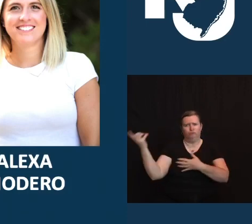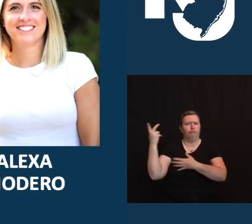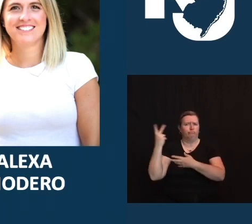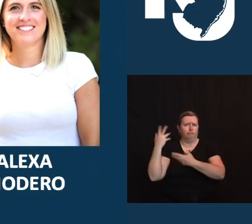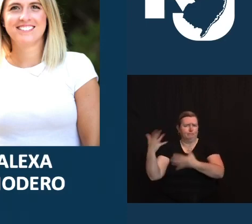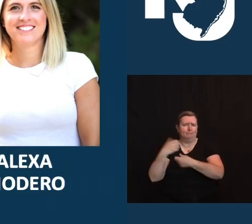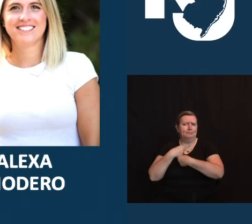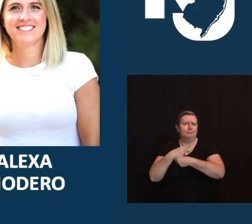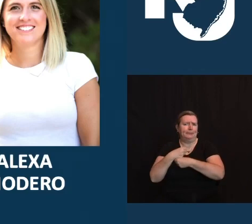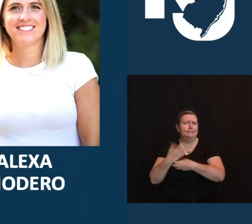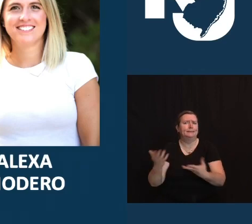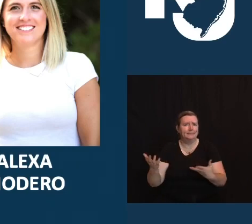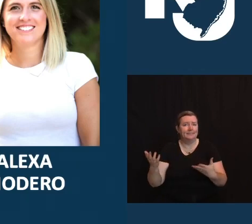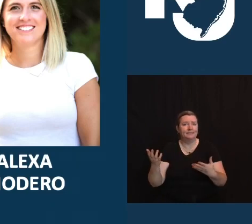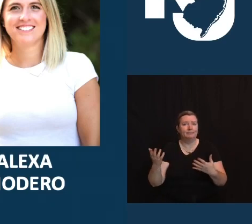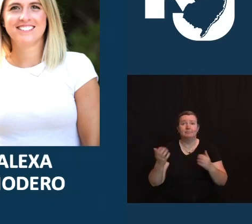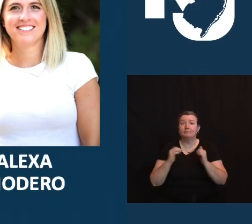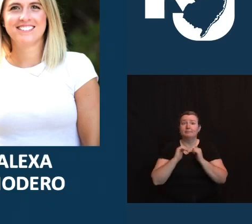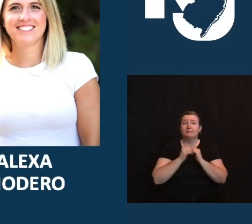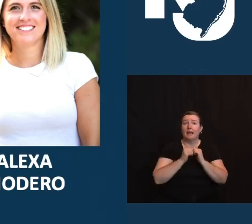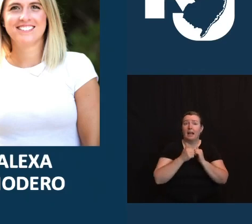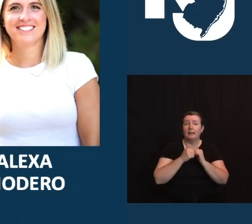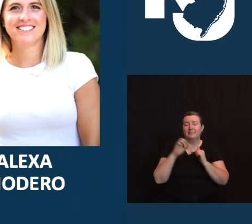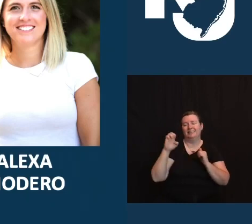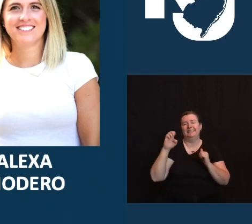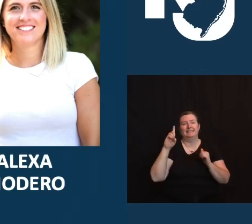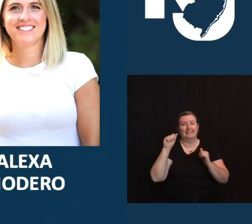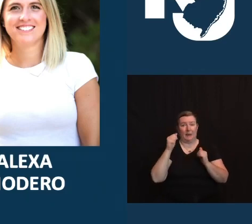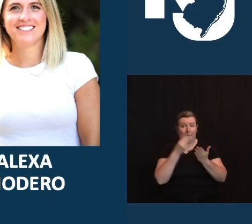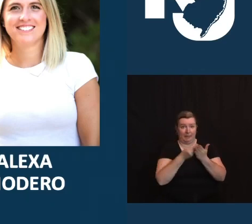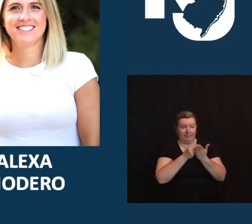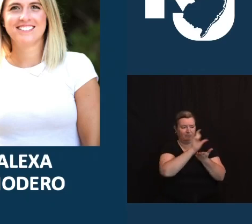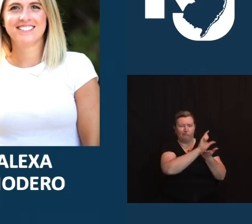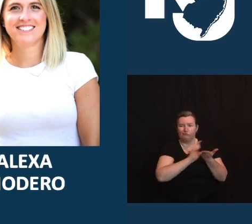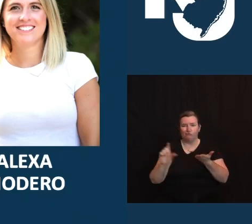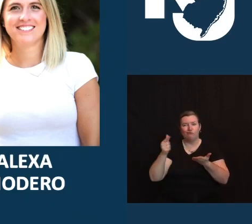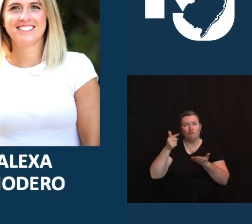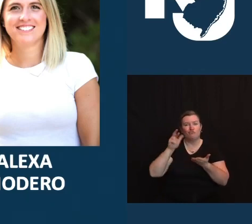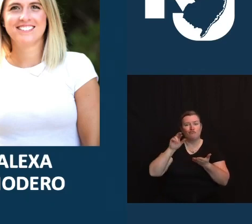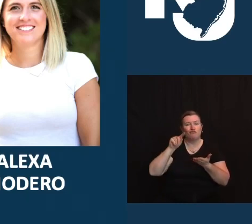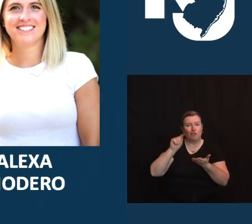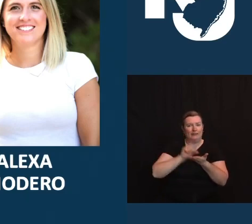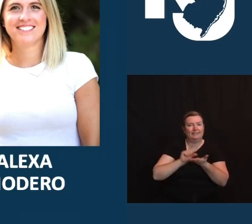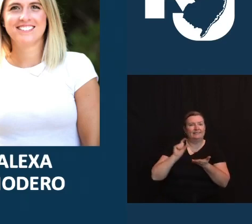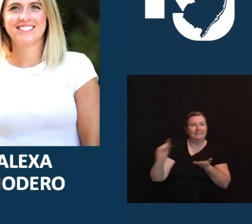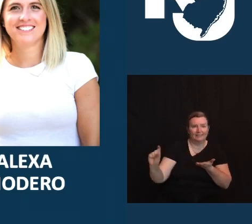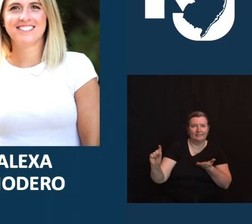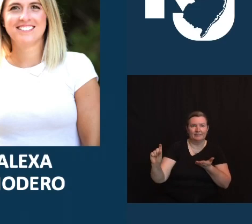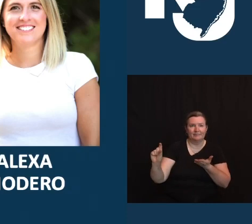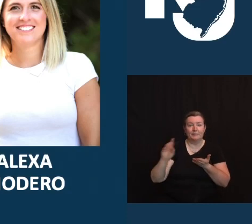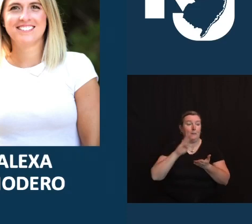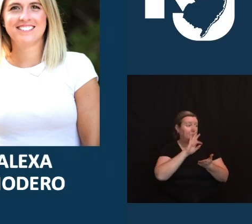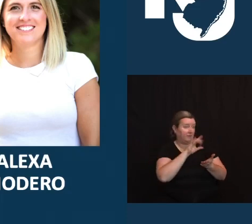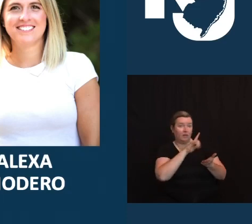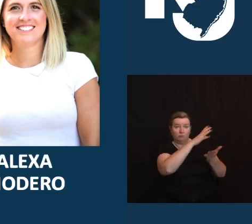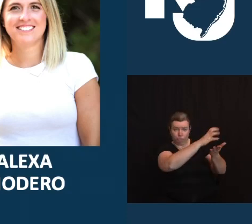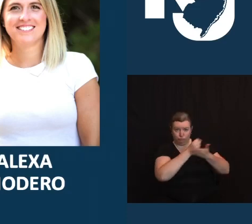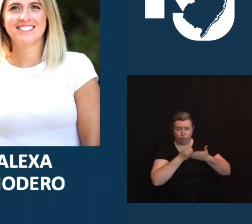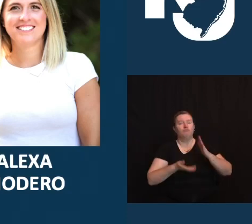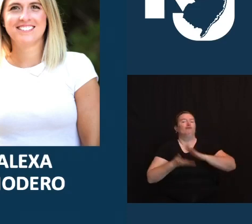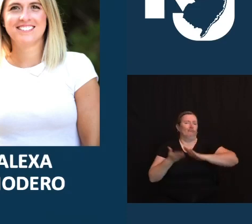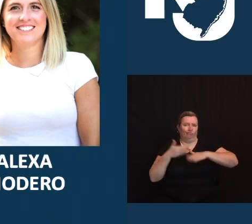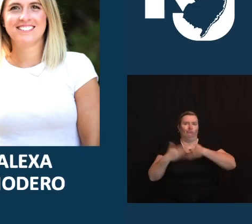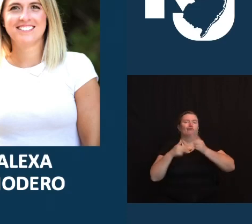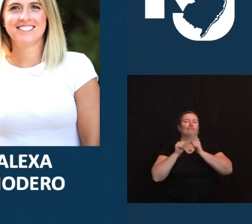grant from the EDA for home-based nonprofits, Backpacks for Life has been able to continue its work during a time when